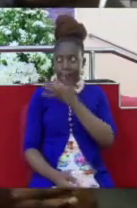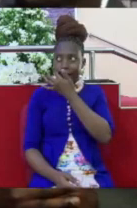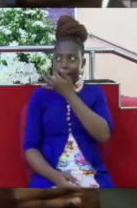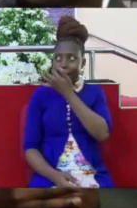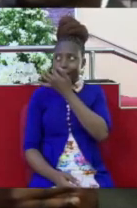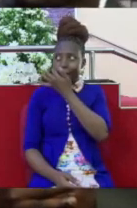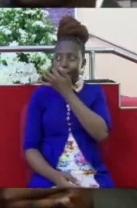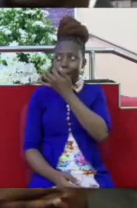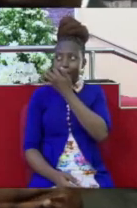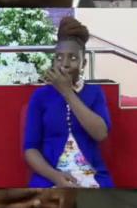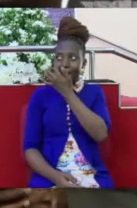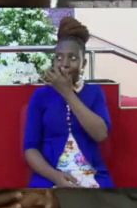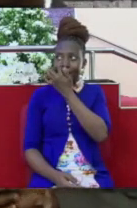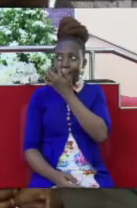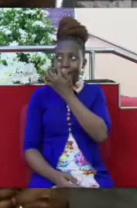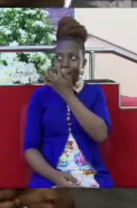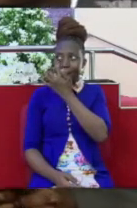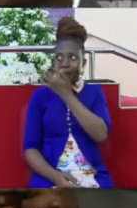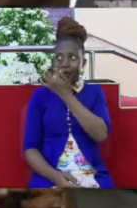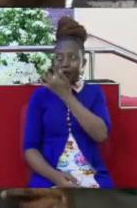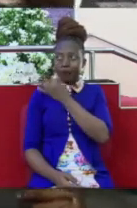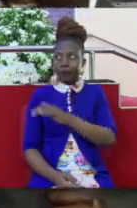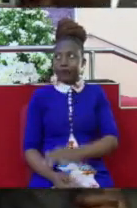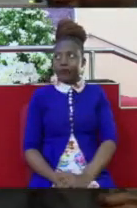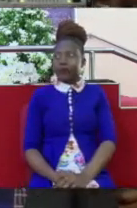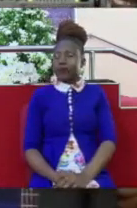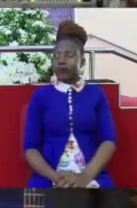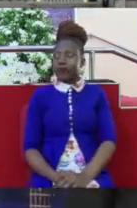Do you know what that means? Nah, forget it.